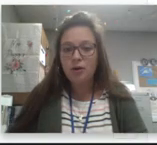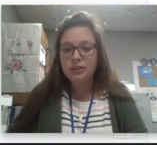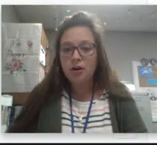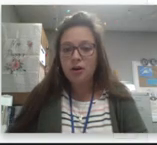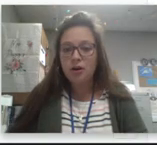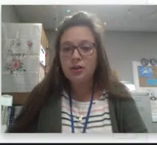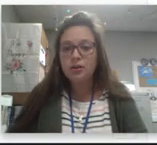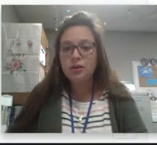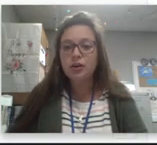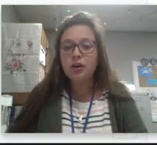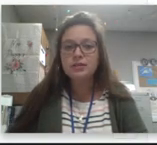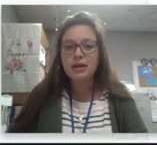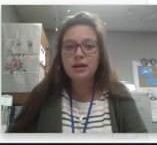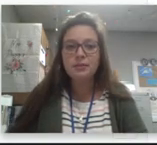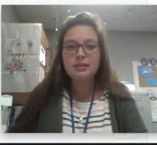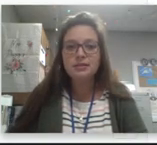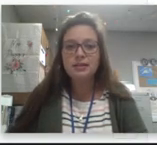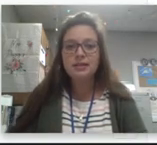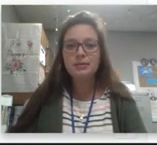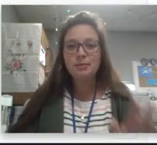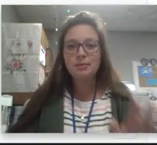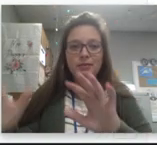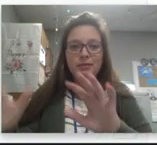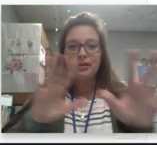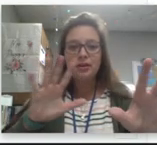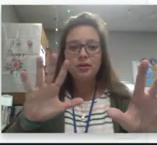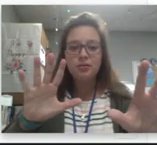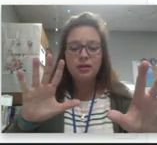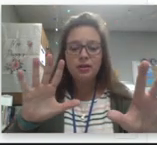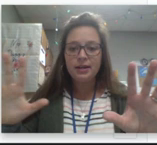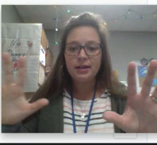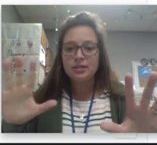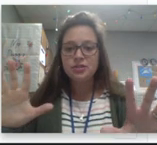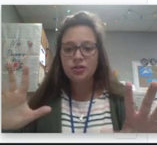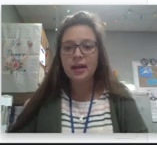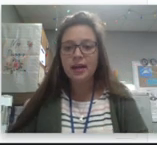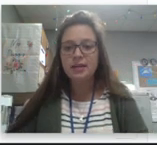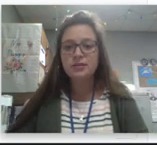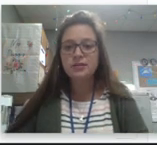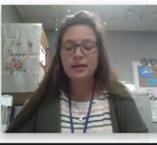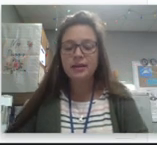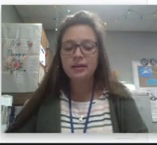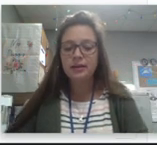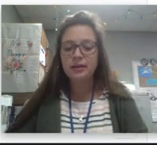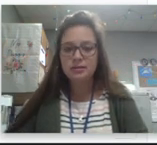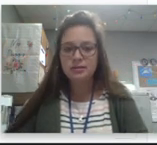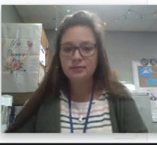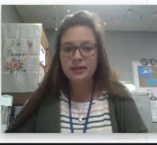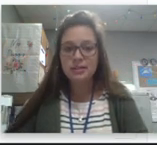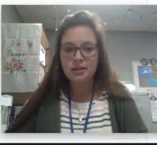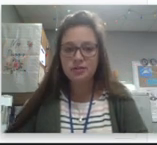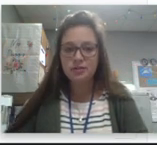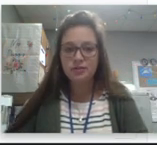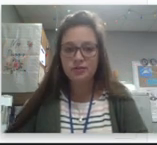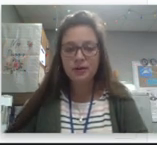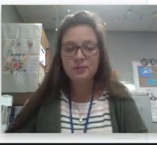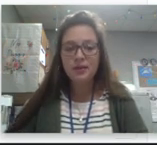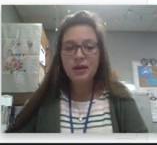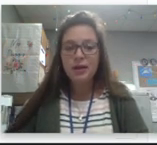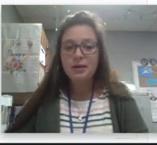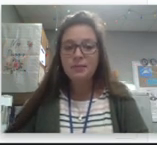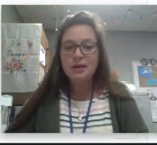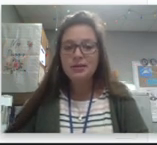watch it on your own time because anytime I play a video and try and screencast it right here, it does not do very